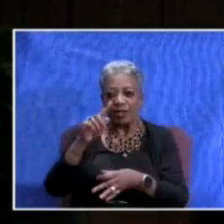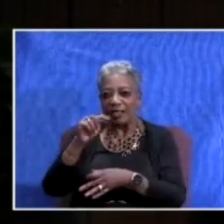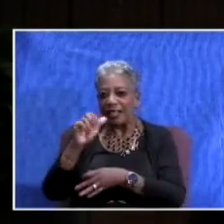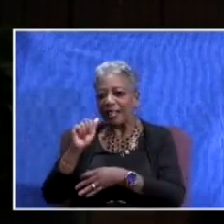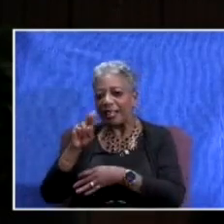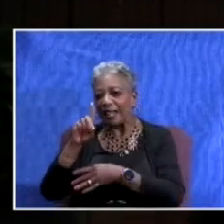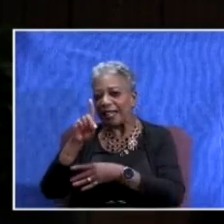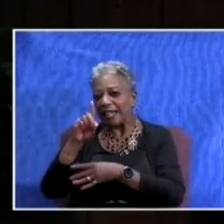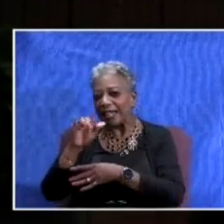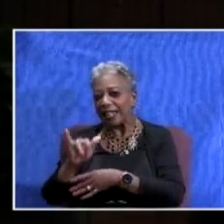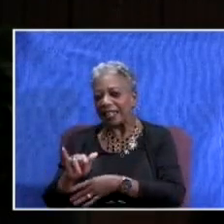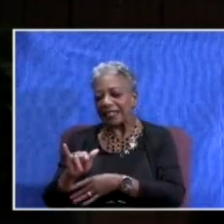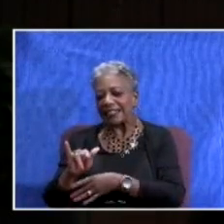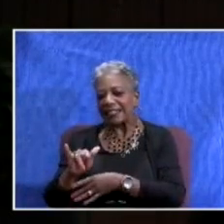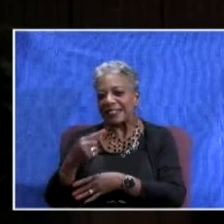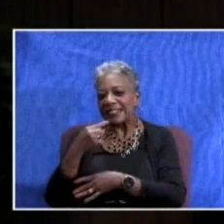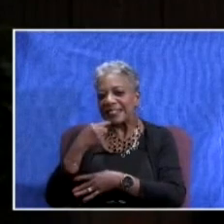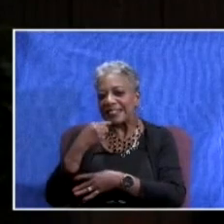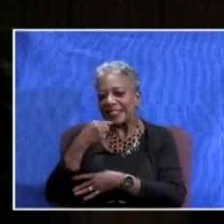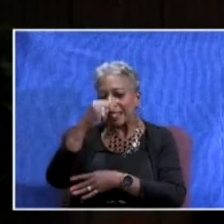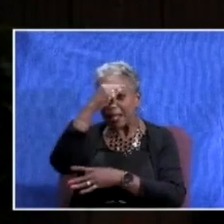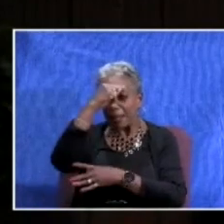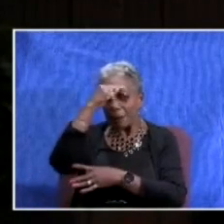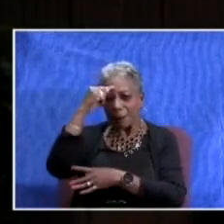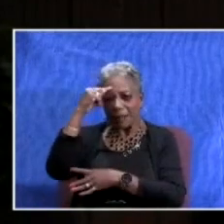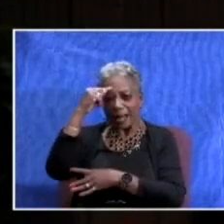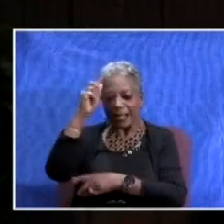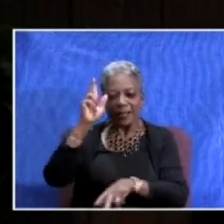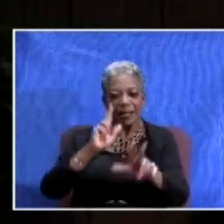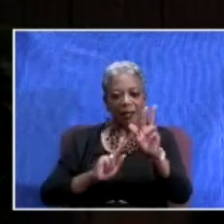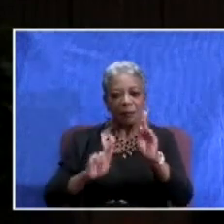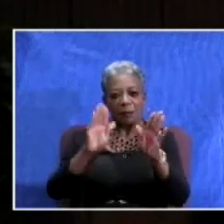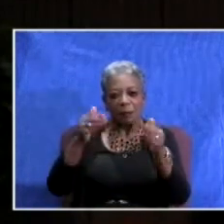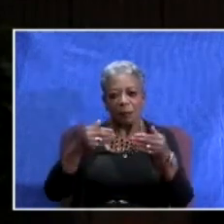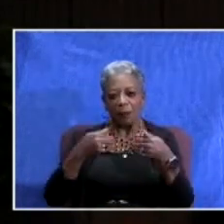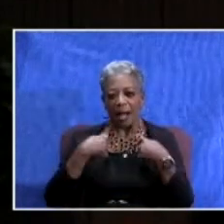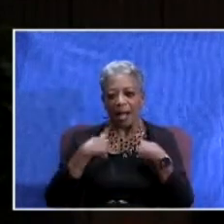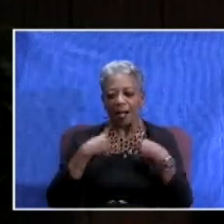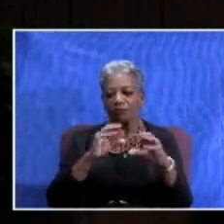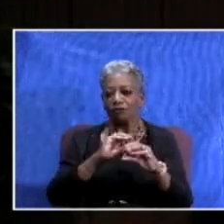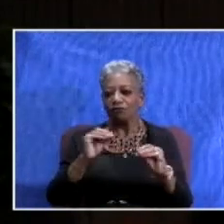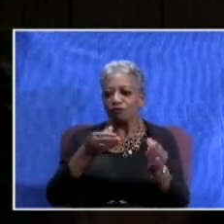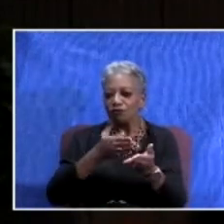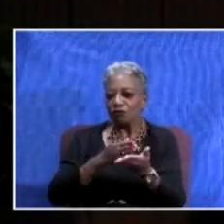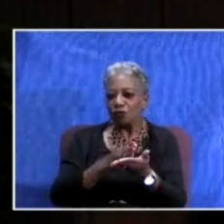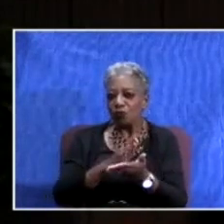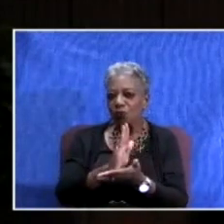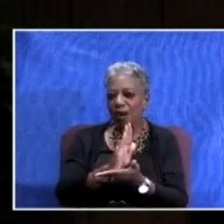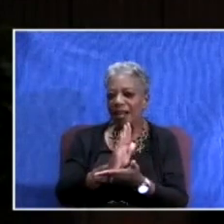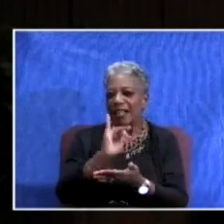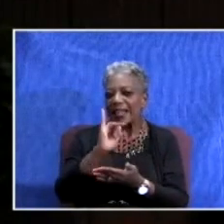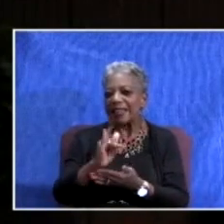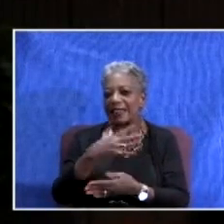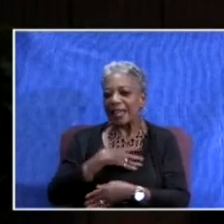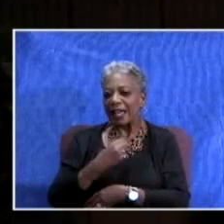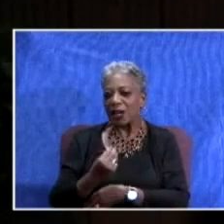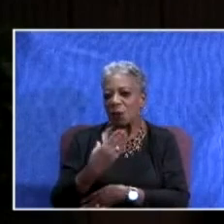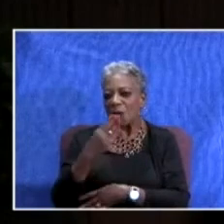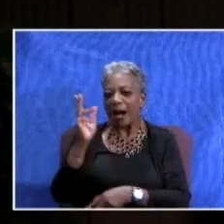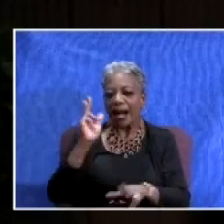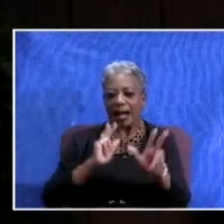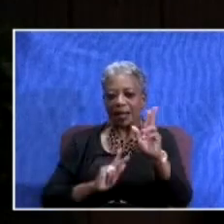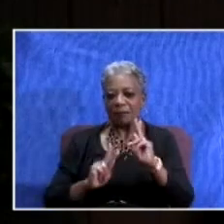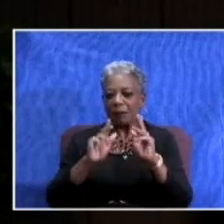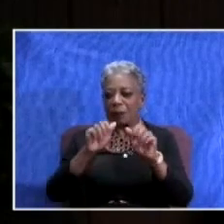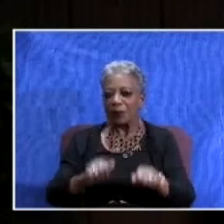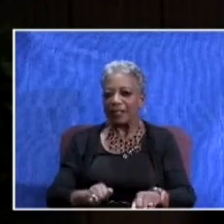in 1857 have no rights that white people are bound to respect. Now, you